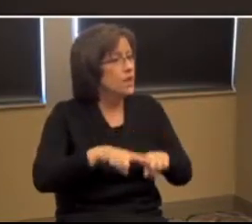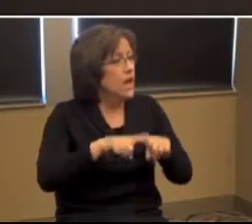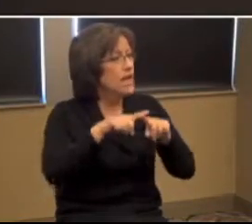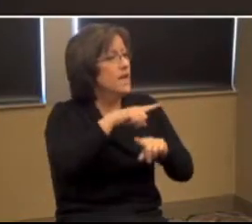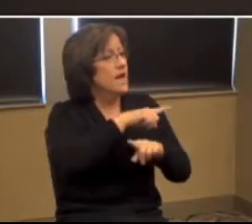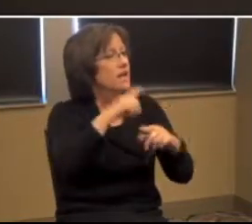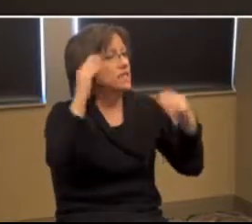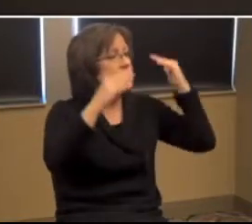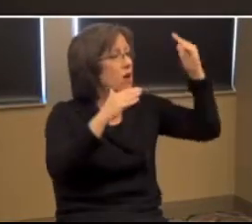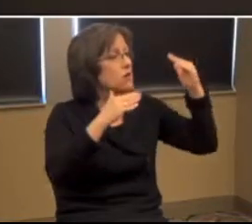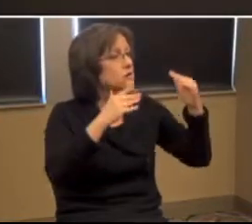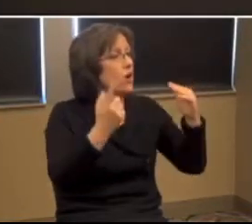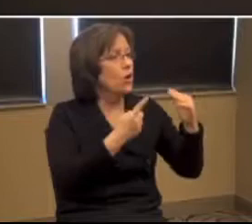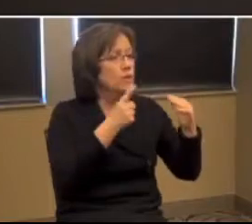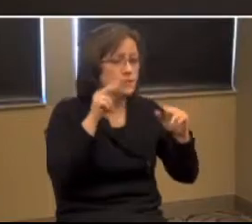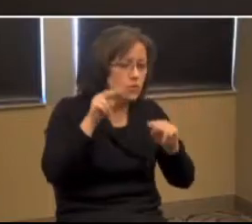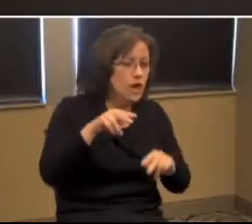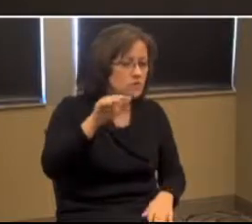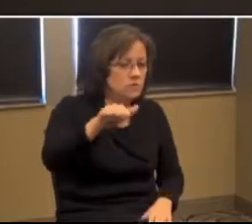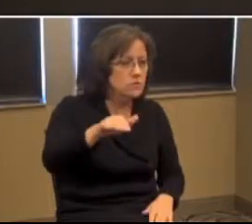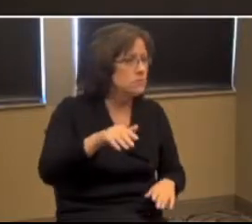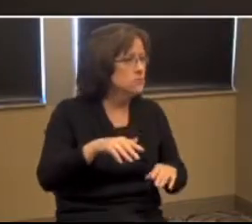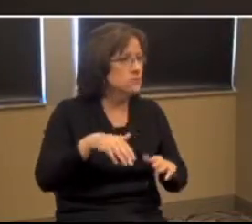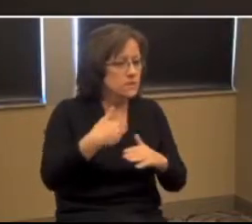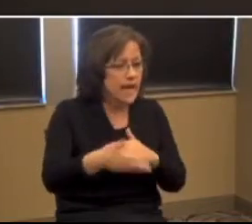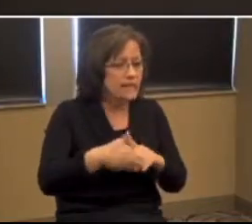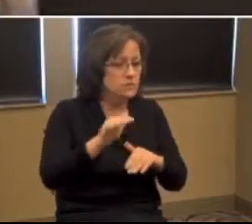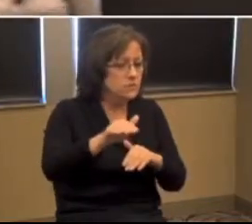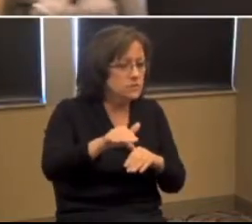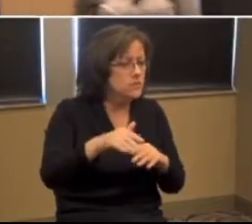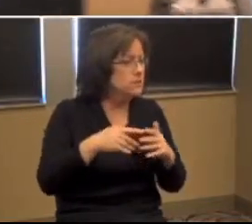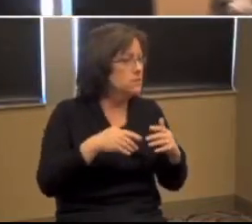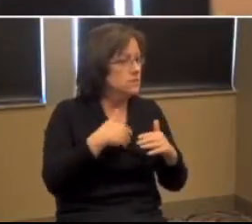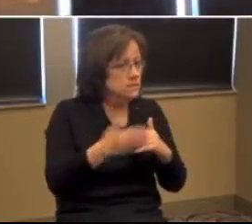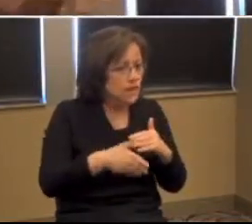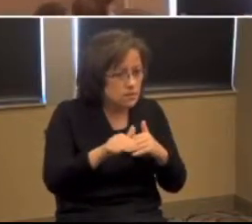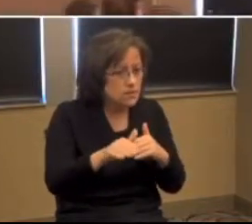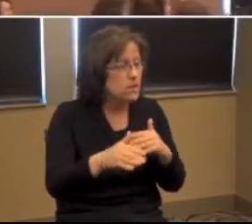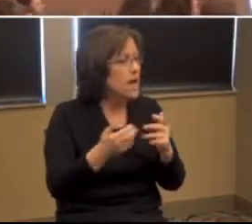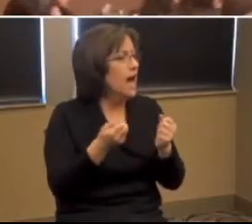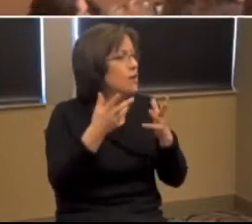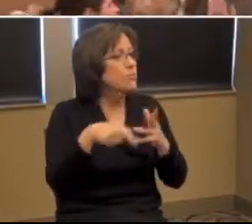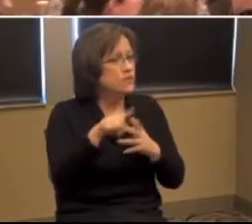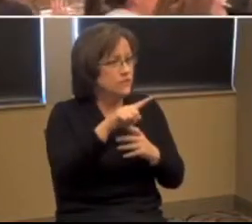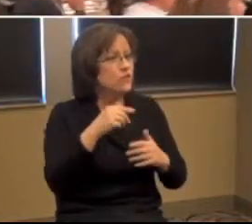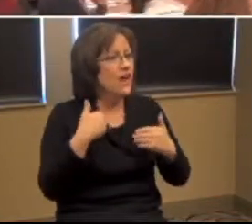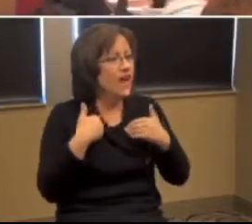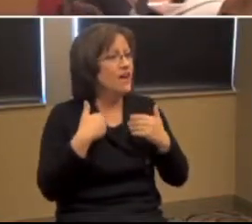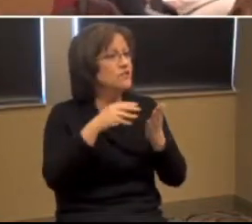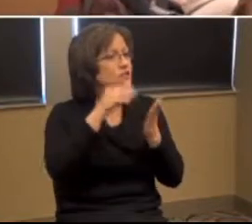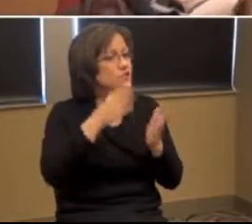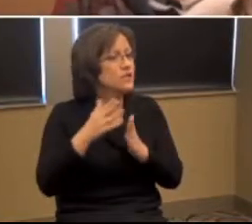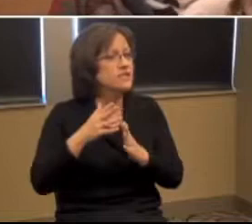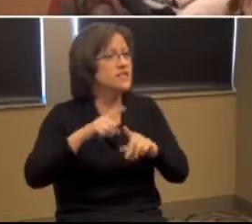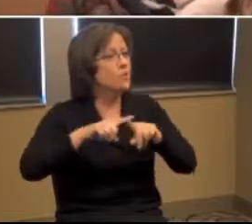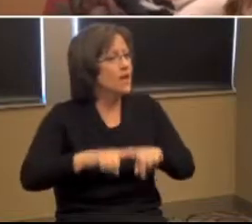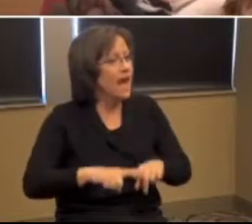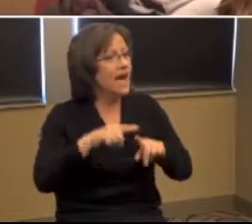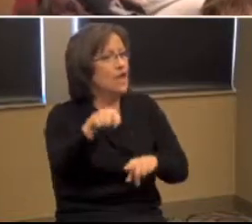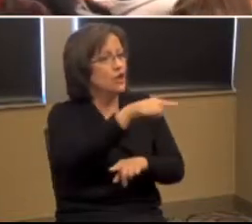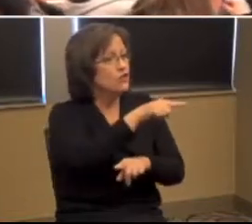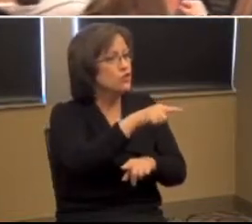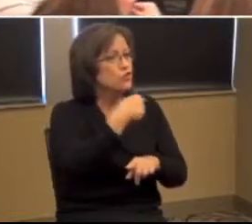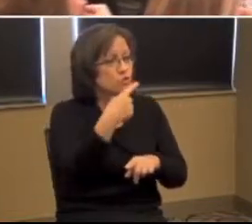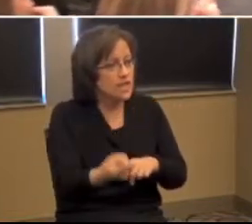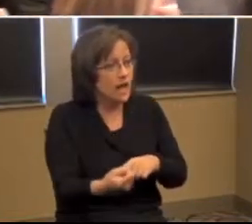prompting. Show of hands, how many of you have a student that you would consider prompt reliant? Yeah.